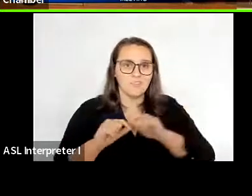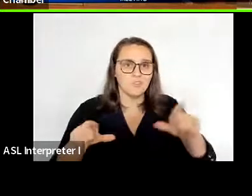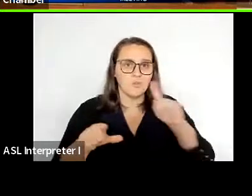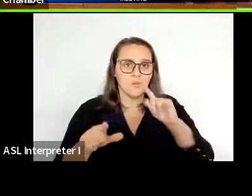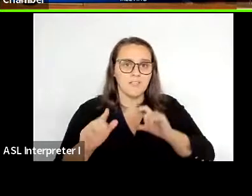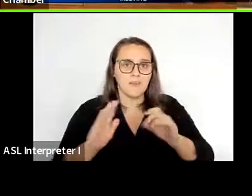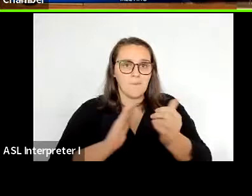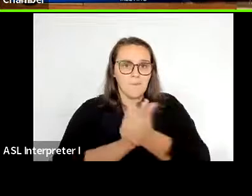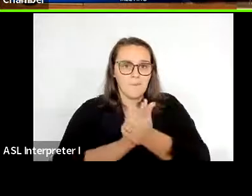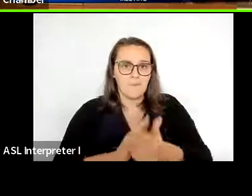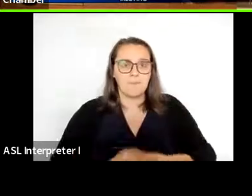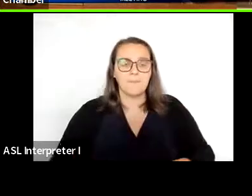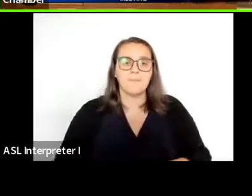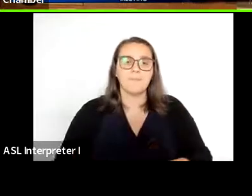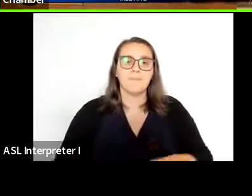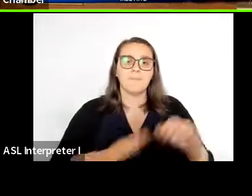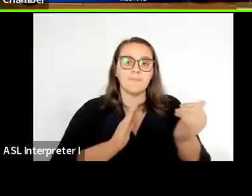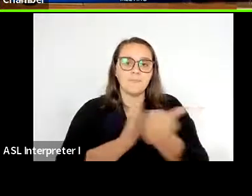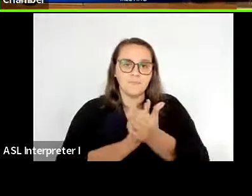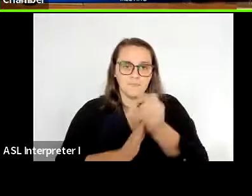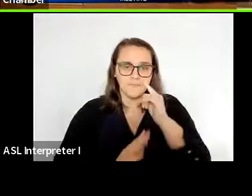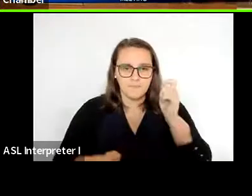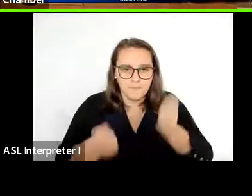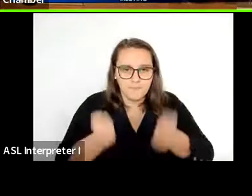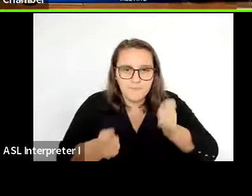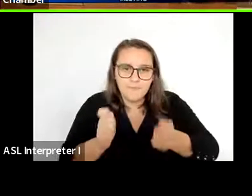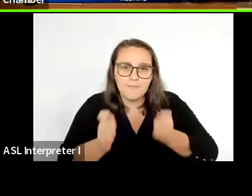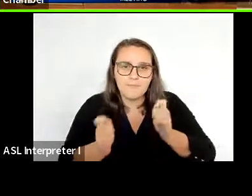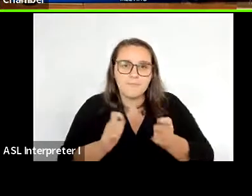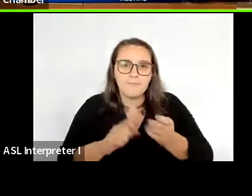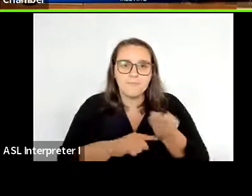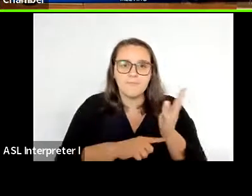amendment. The amendment makes a couple of changes,